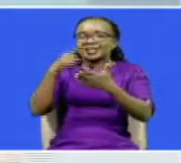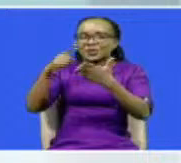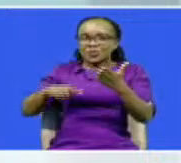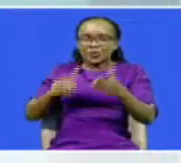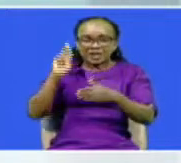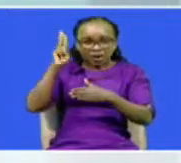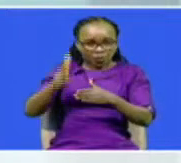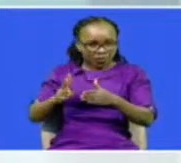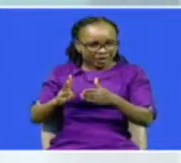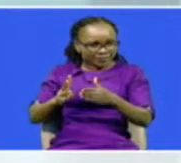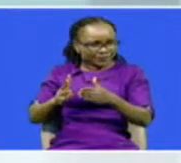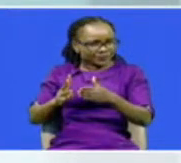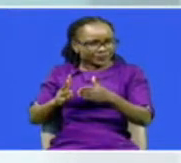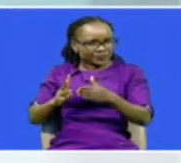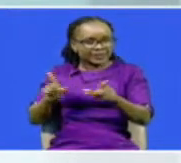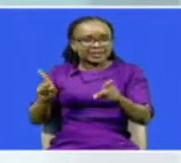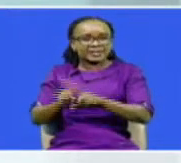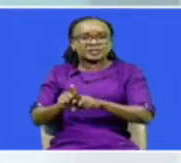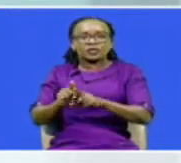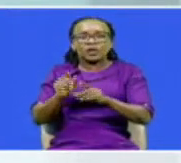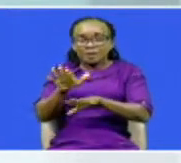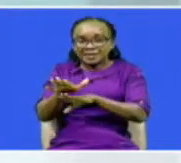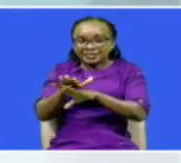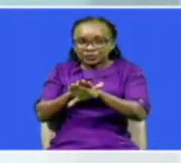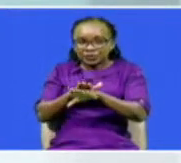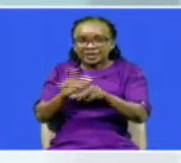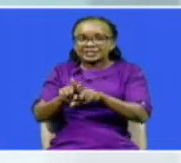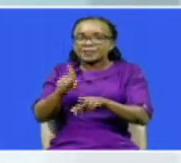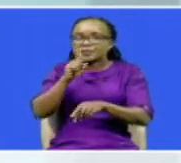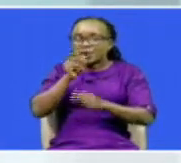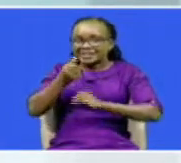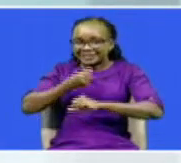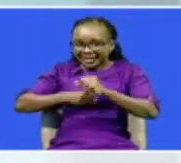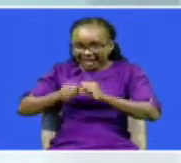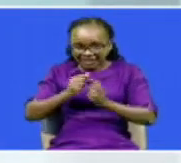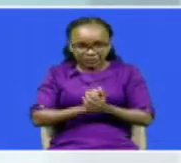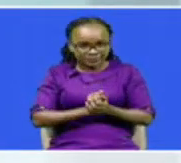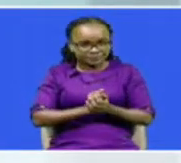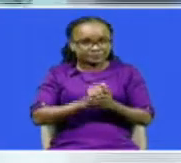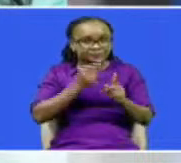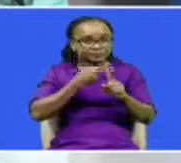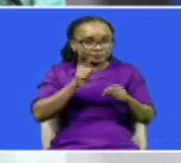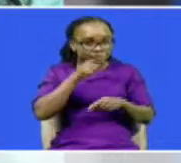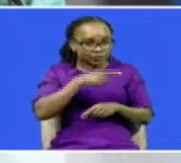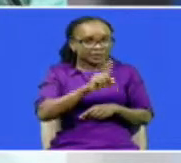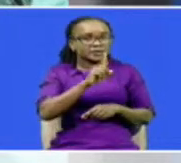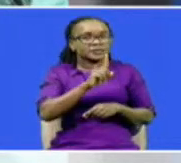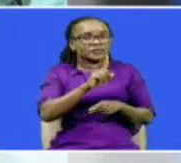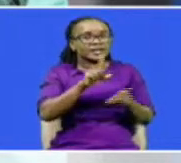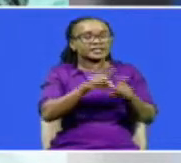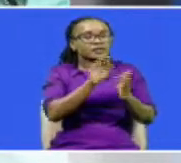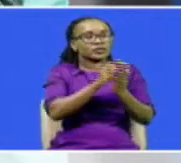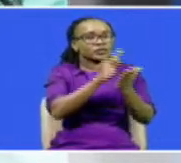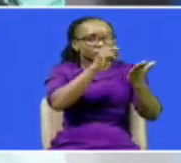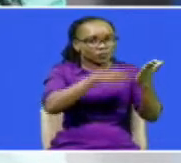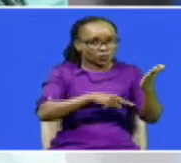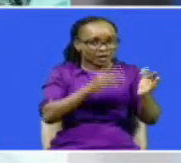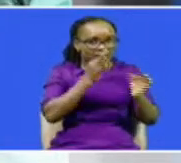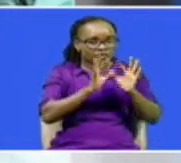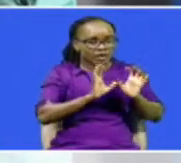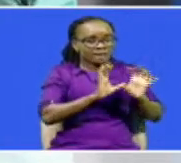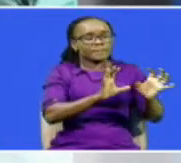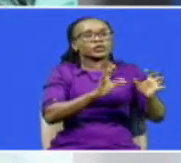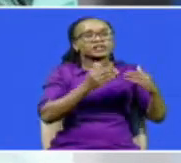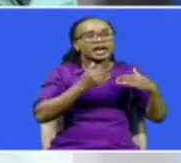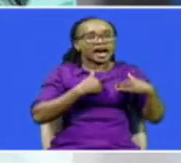going to throw them out. A spy is very slow and quiet in action. But you yourself are on record saying if push comes to shove